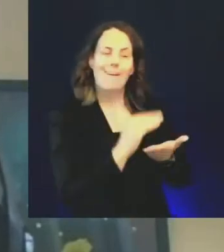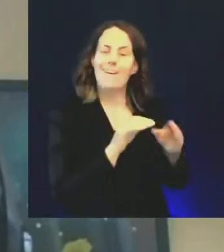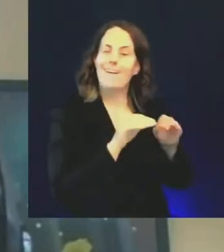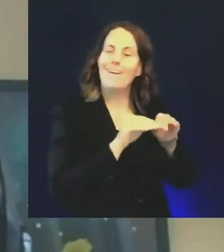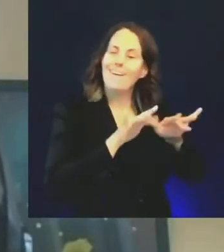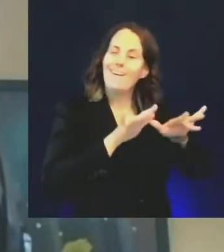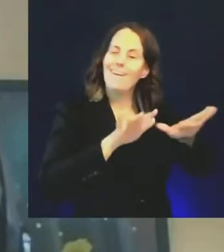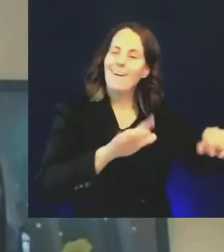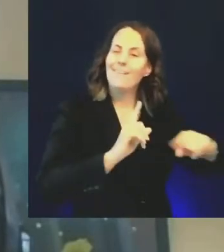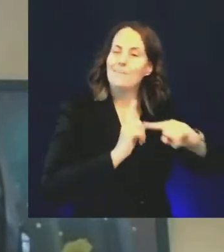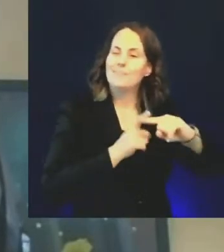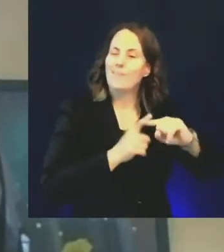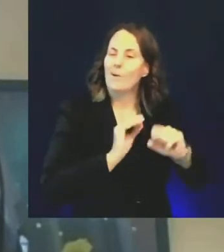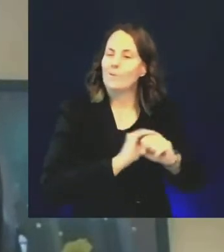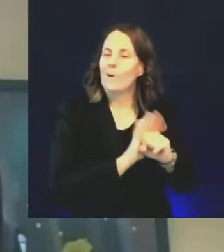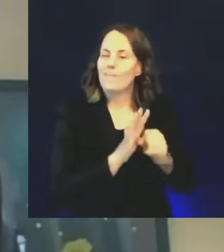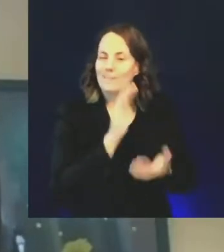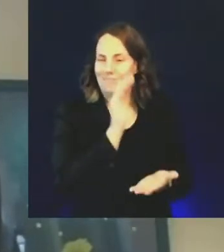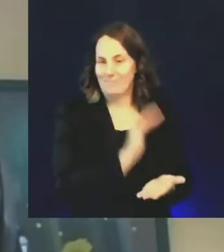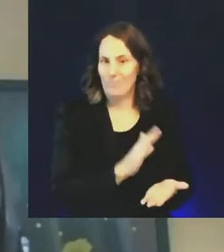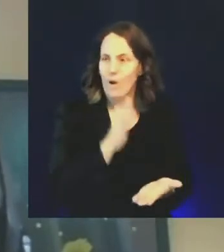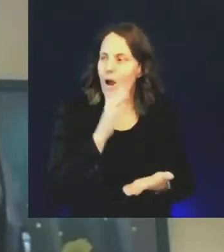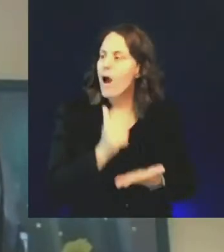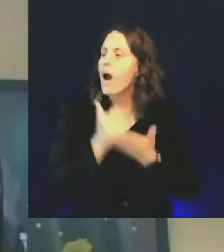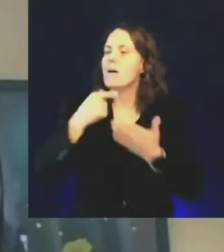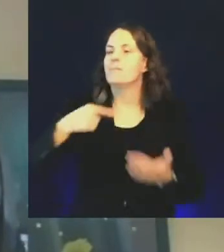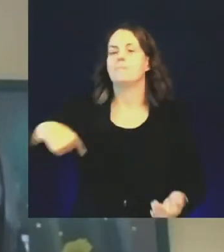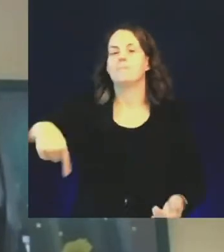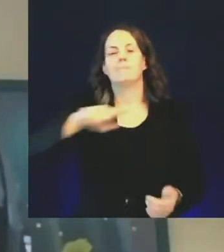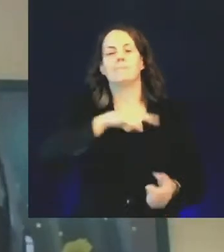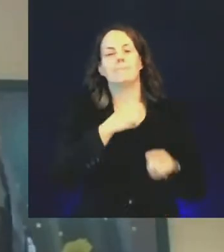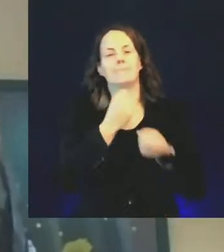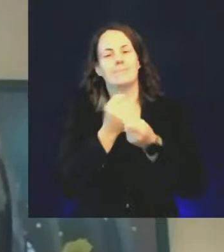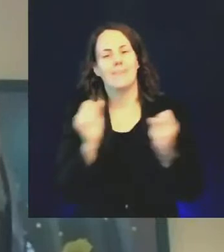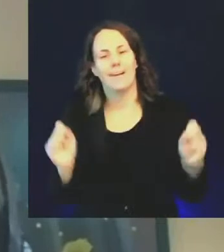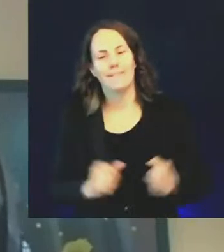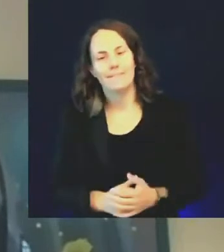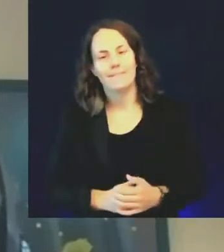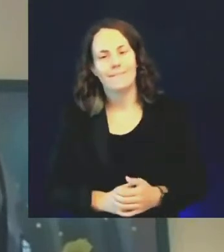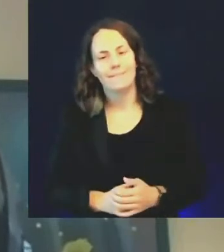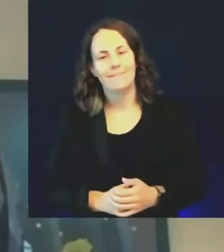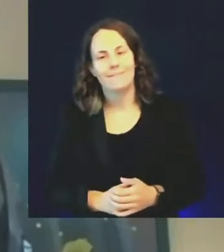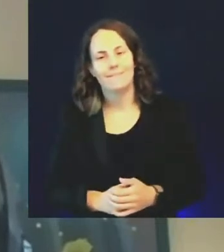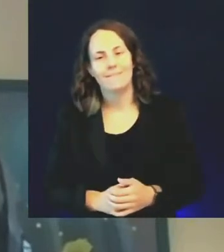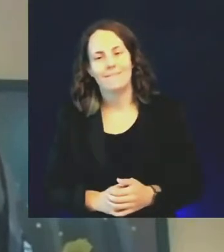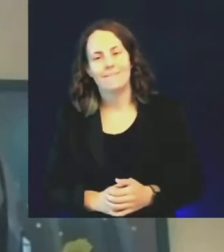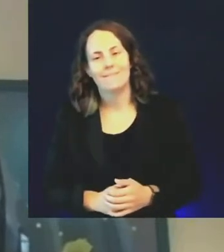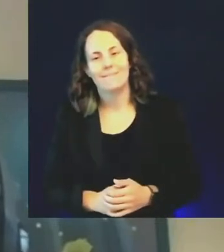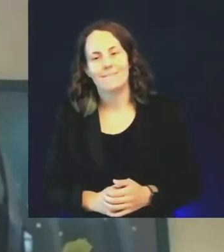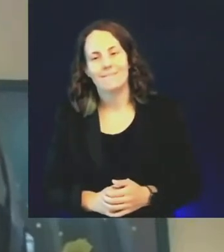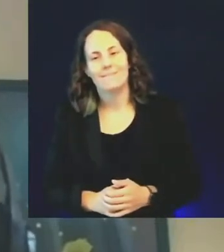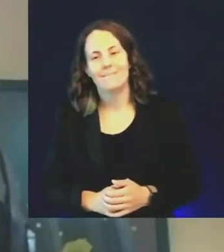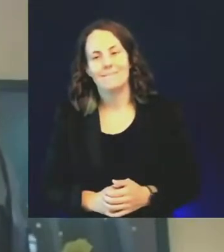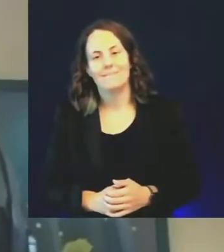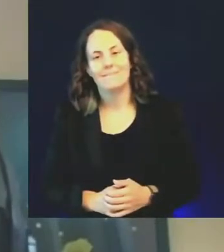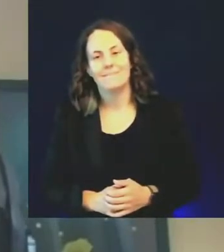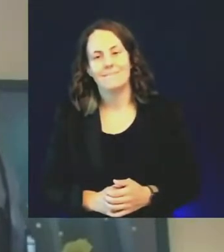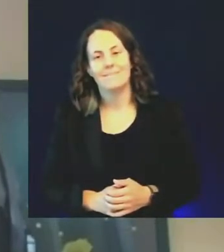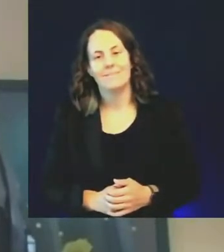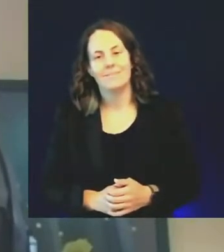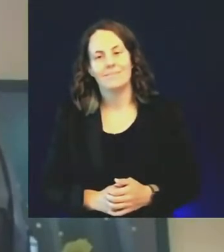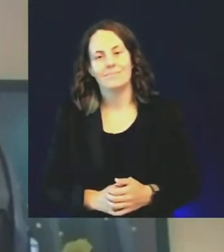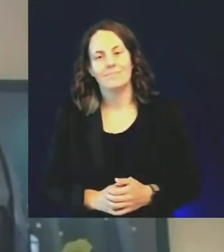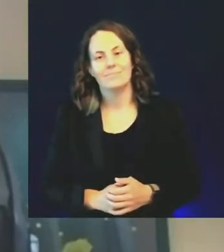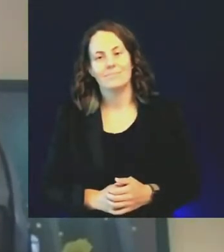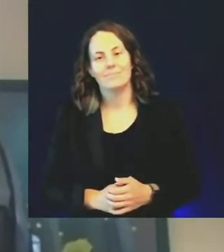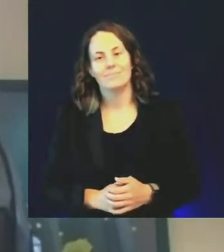to. So the CDC guidance is multi-layered, and we are really confident in our school